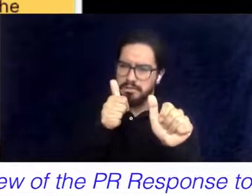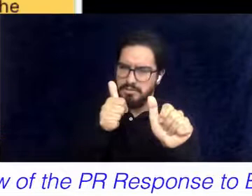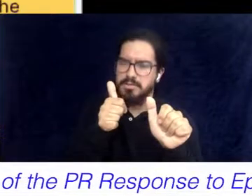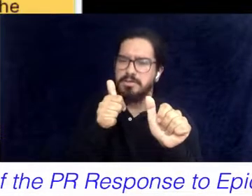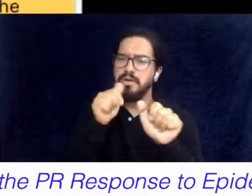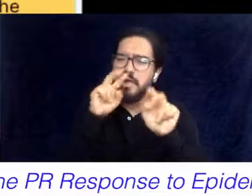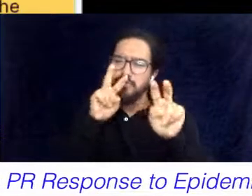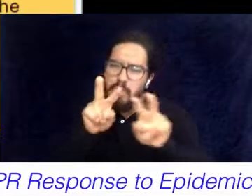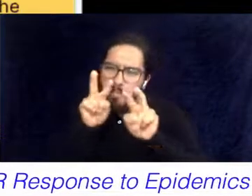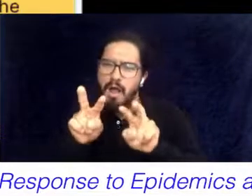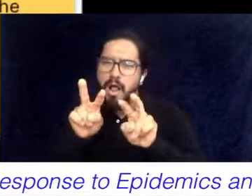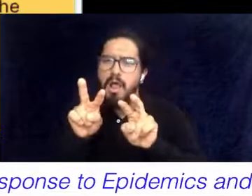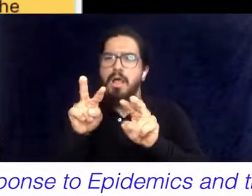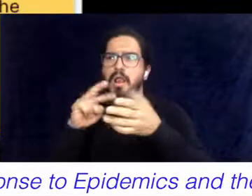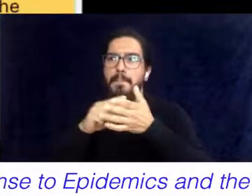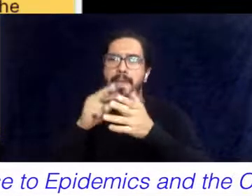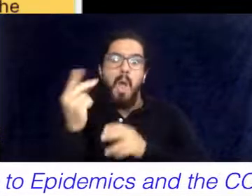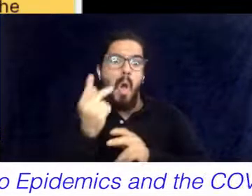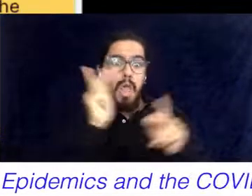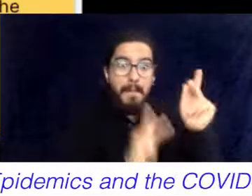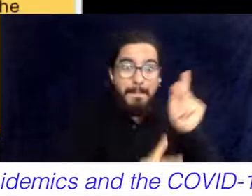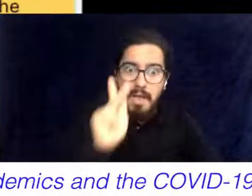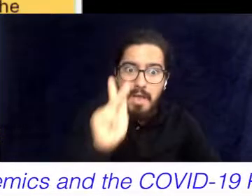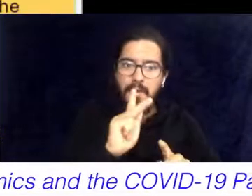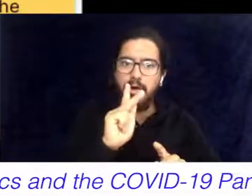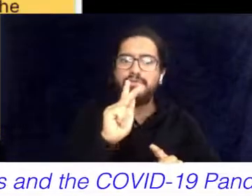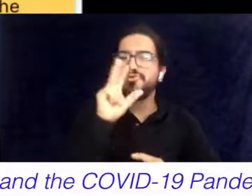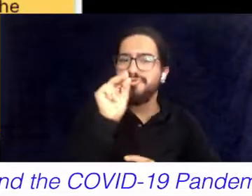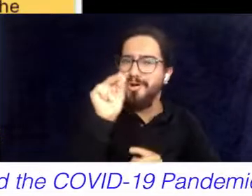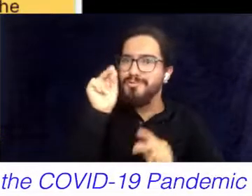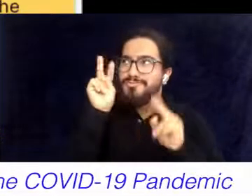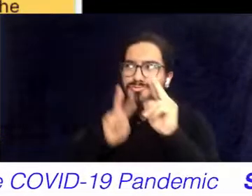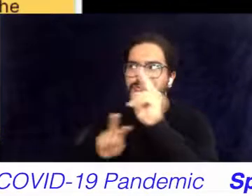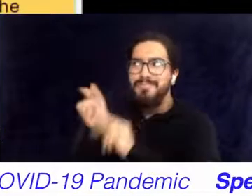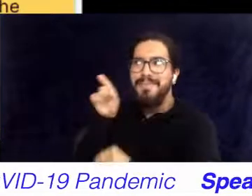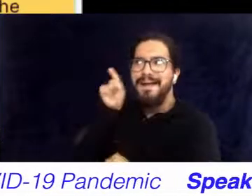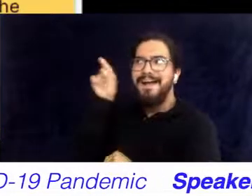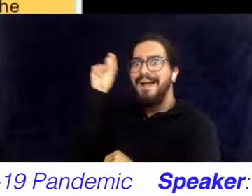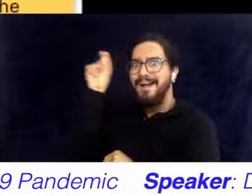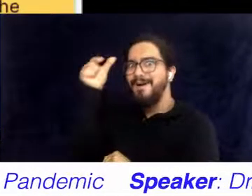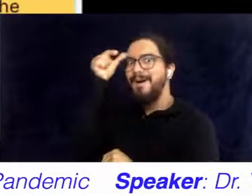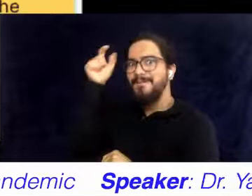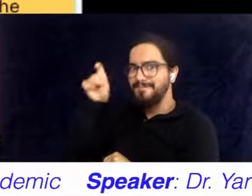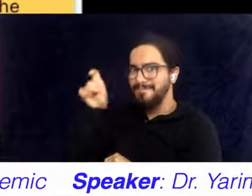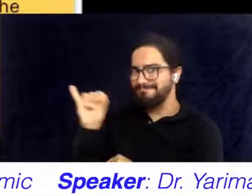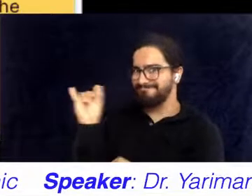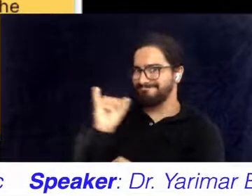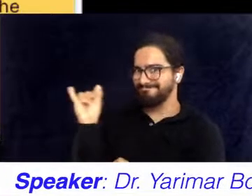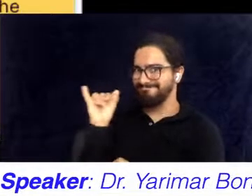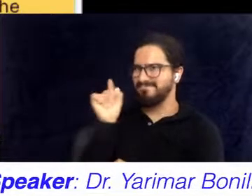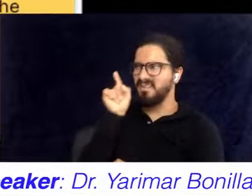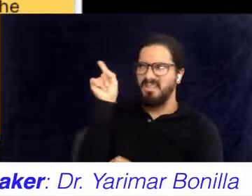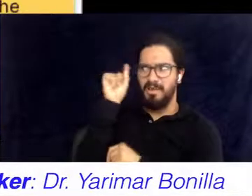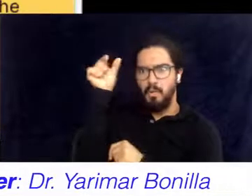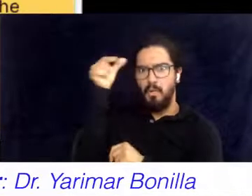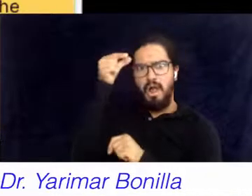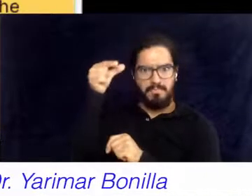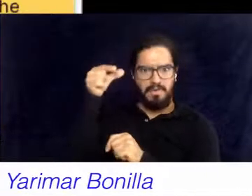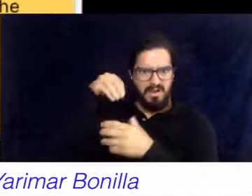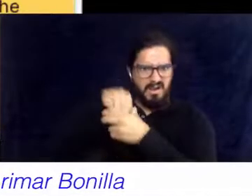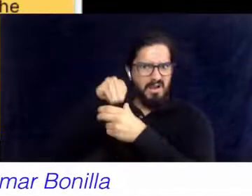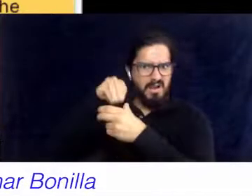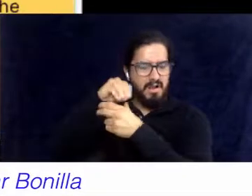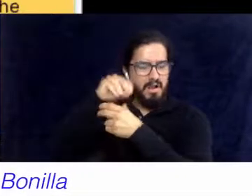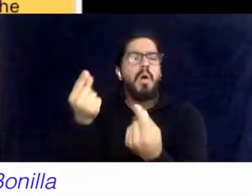of individuals. We also have to surveil the state, what's happening with testing, what's happening with getting the results and with